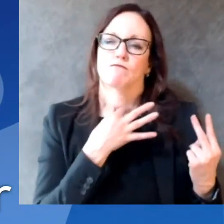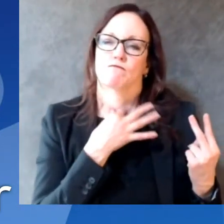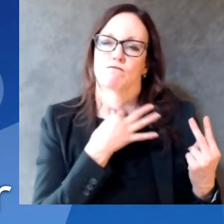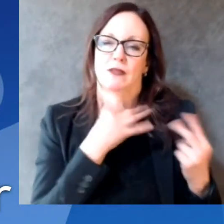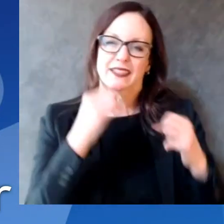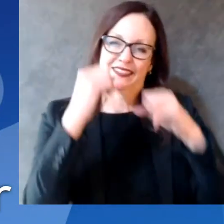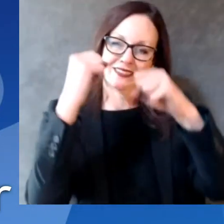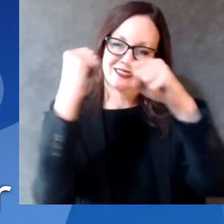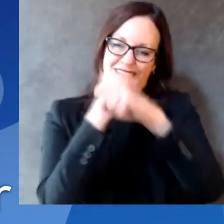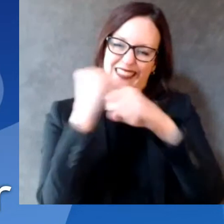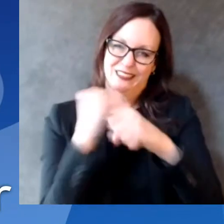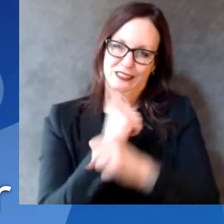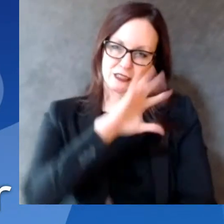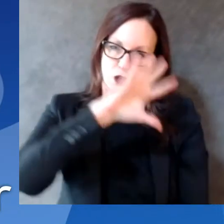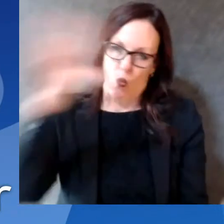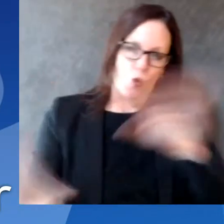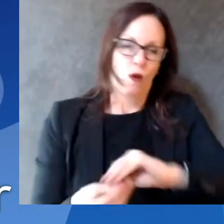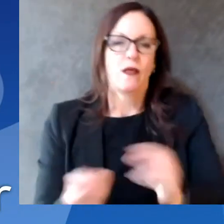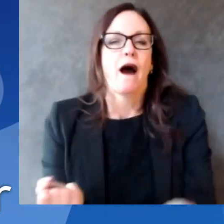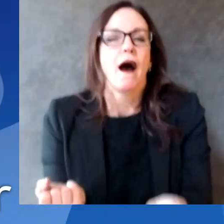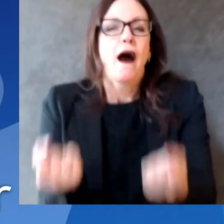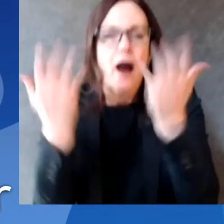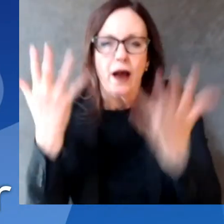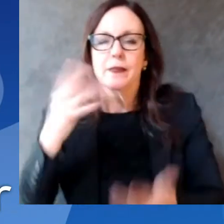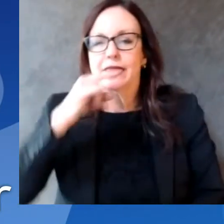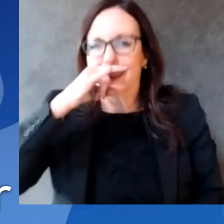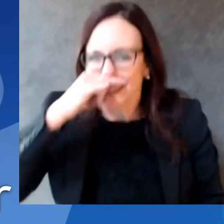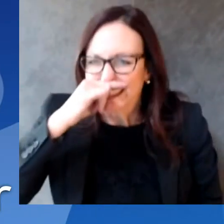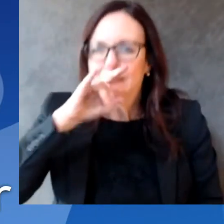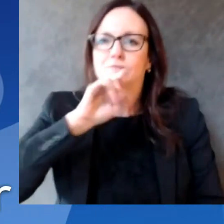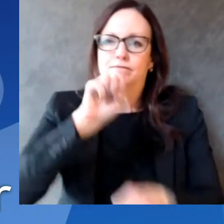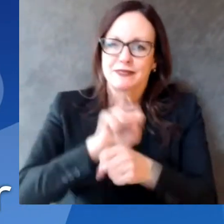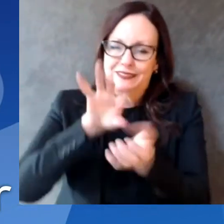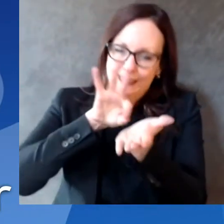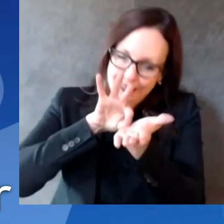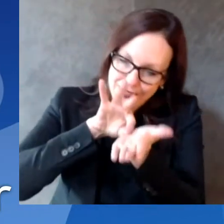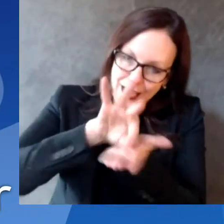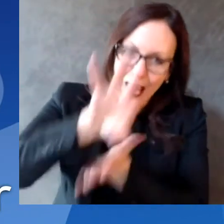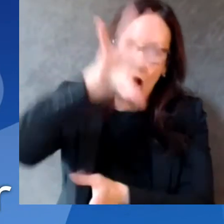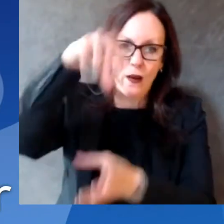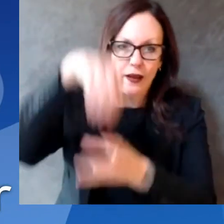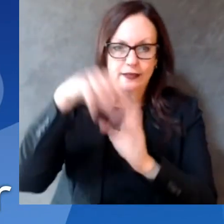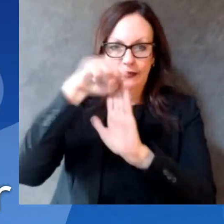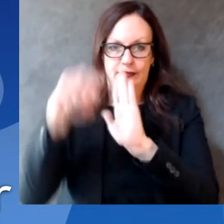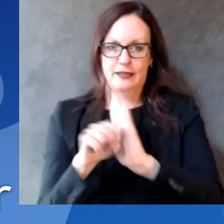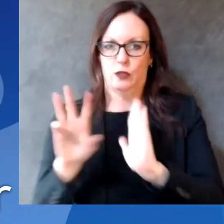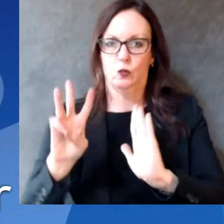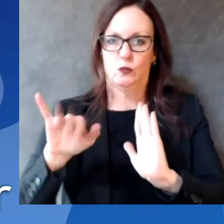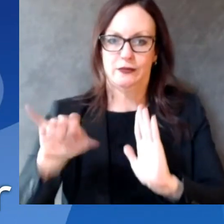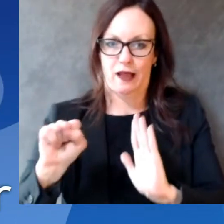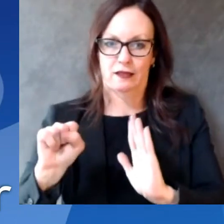high or available to be high in schools and stuff like that. So.